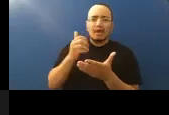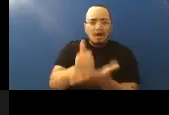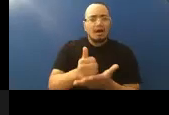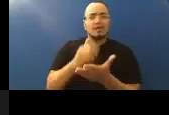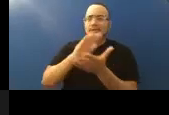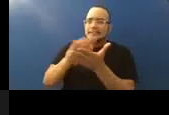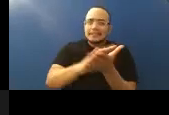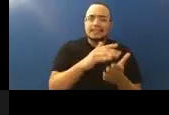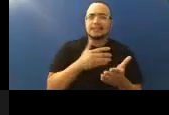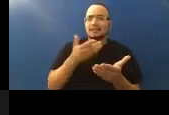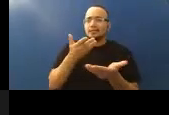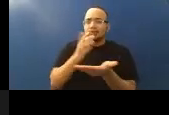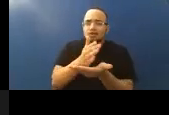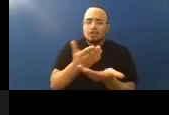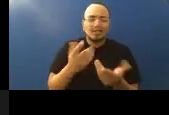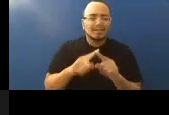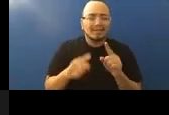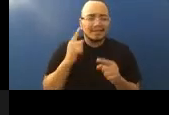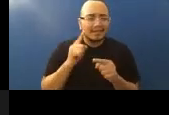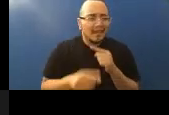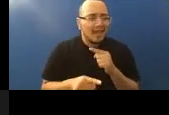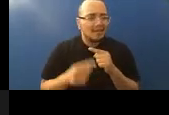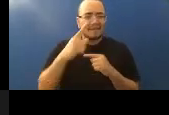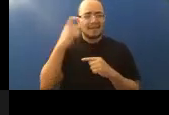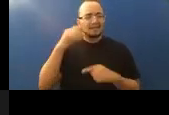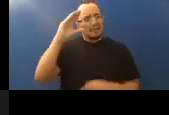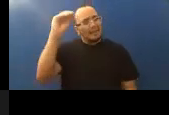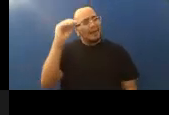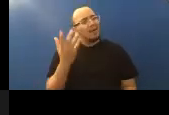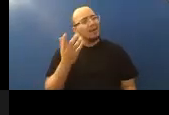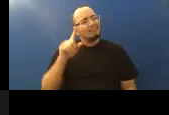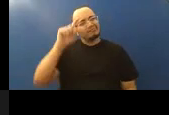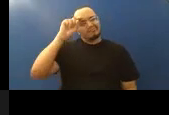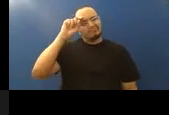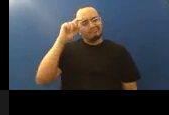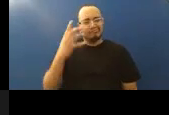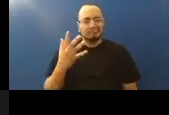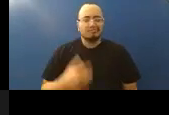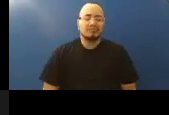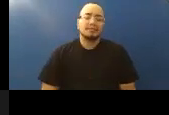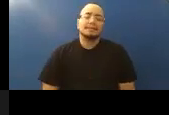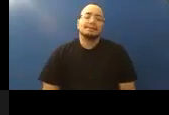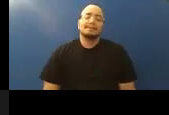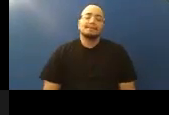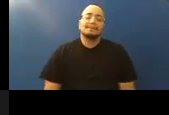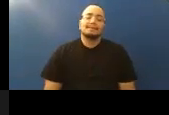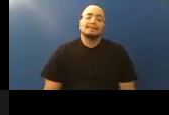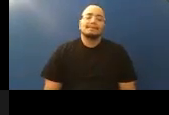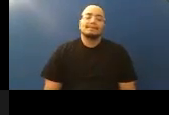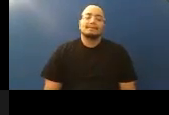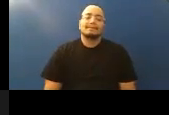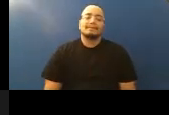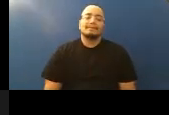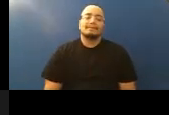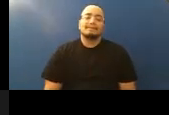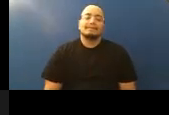but I can't do it because of my gender. That doesn't make any sense. And then on the like other